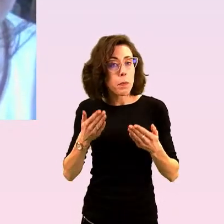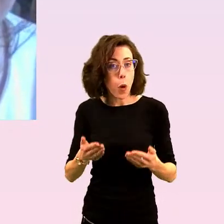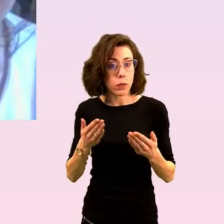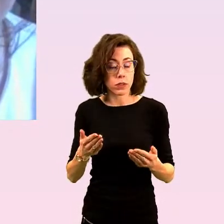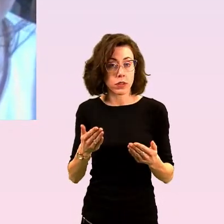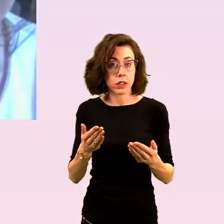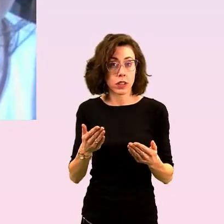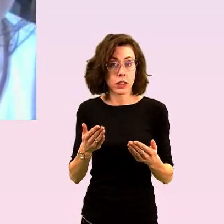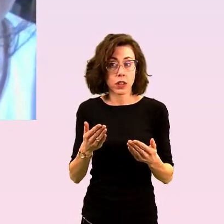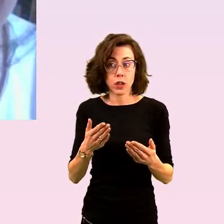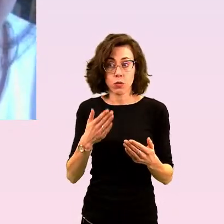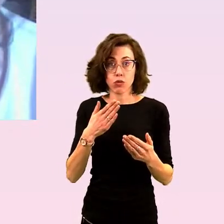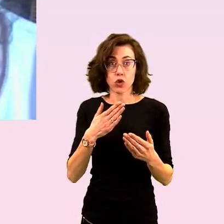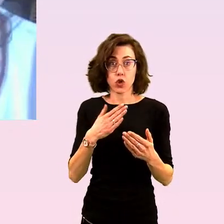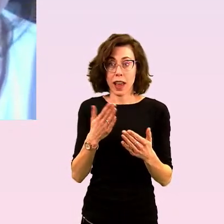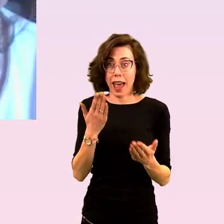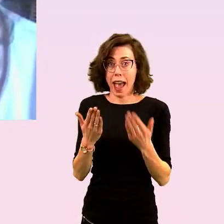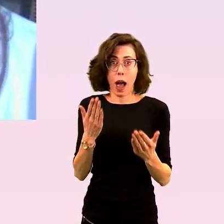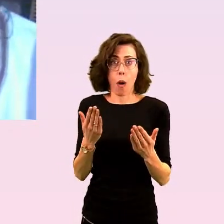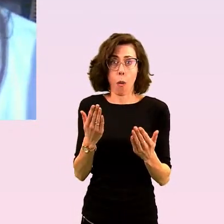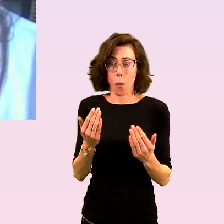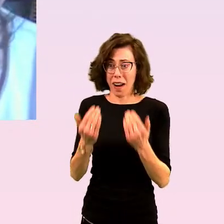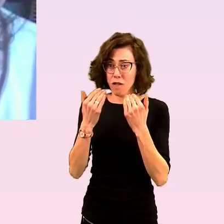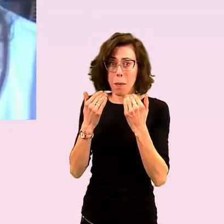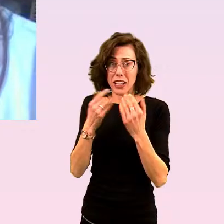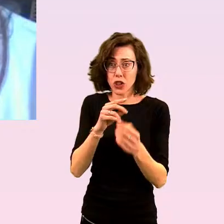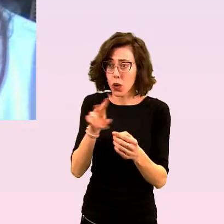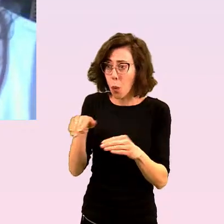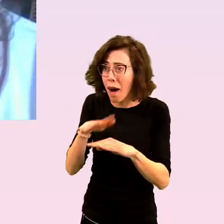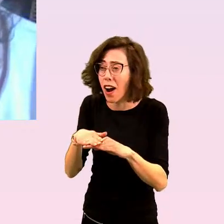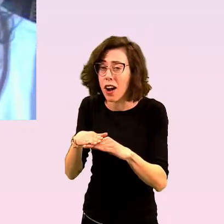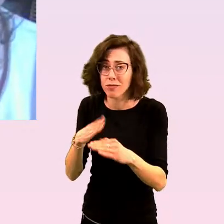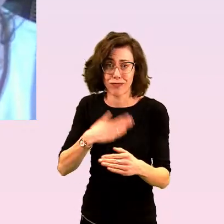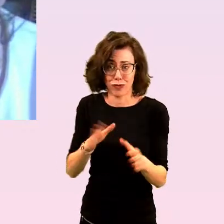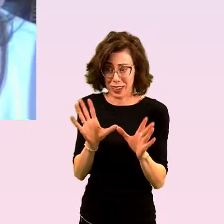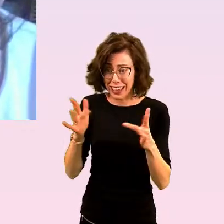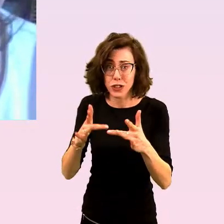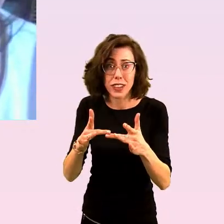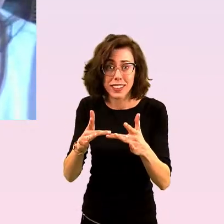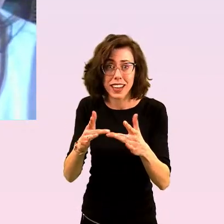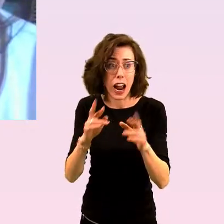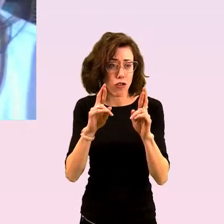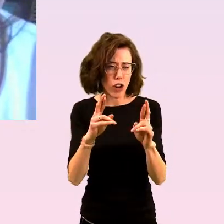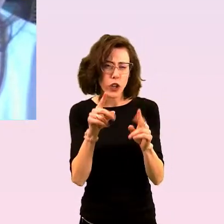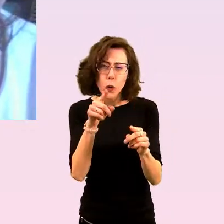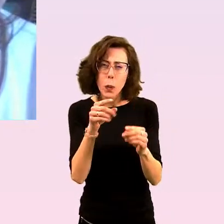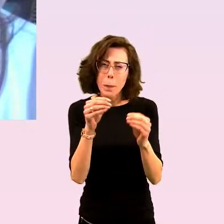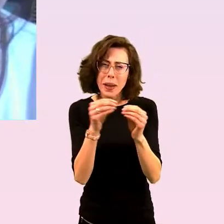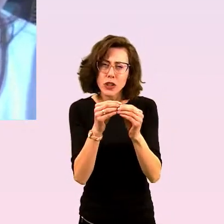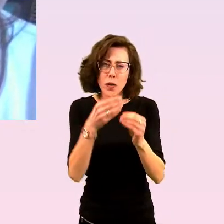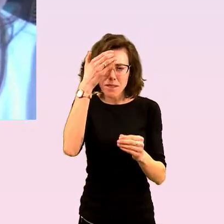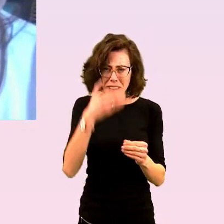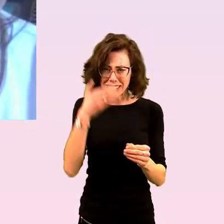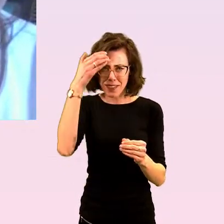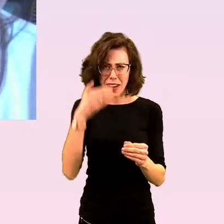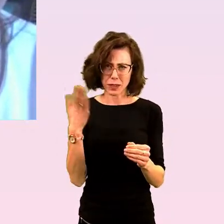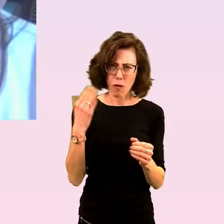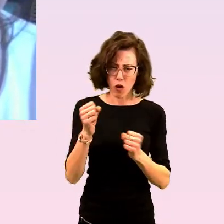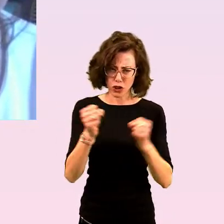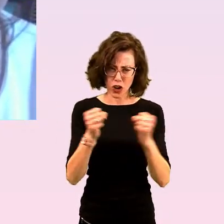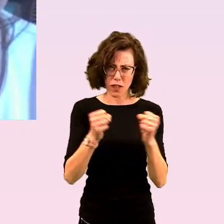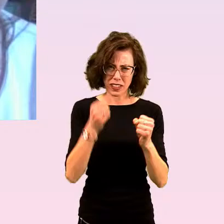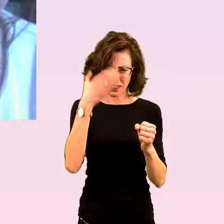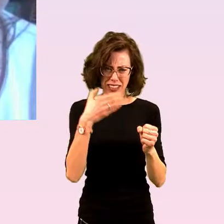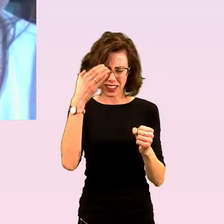internet to get our information, because like both of you have said, the face-to-face aspect of your services is kind of gone at the moment. And there's so